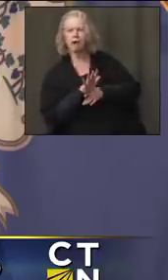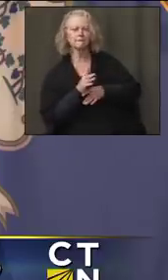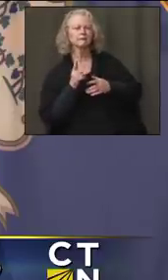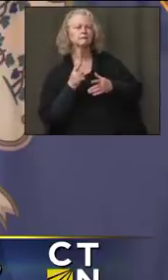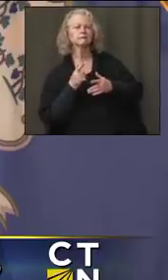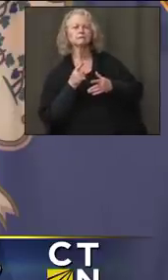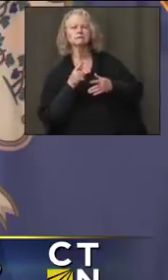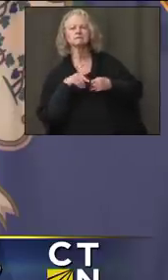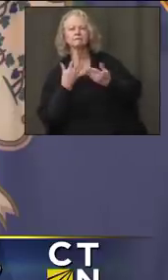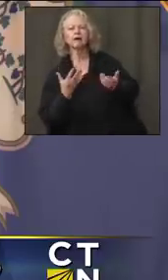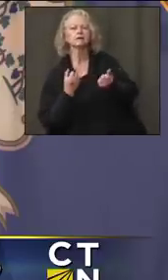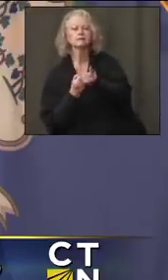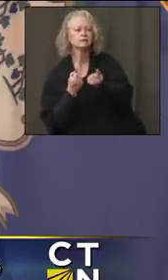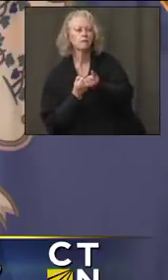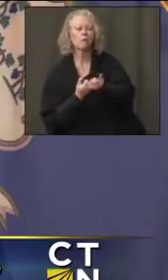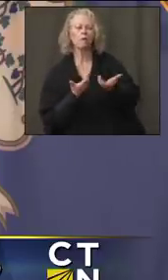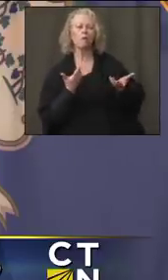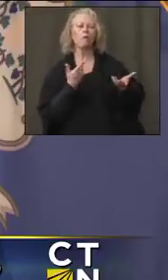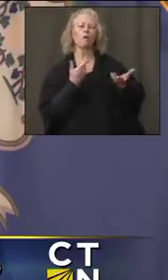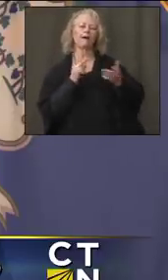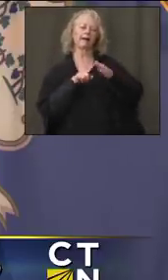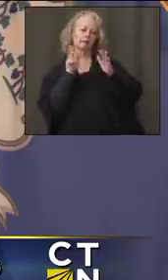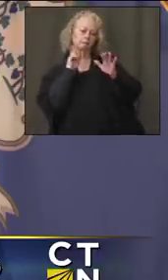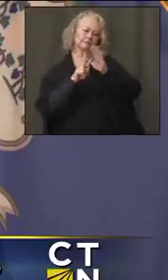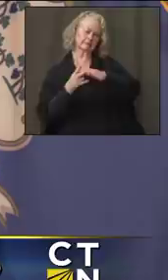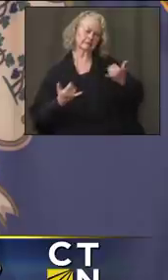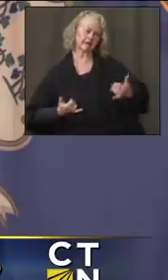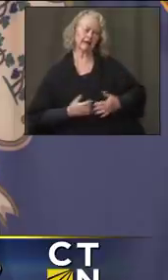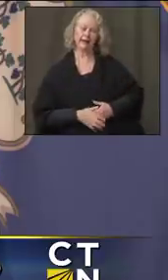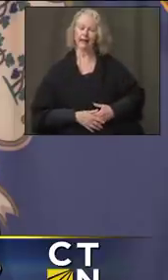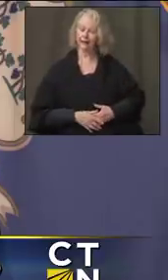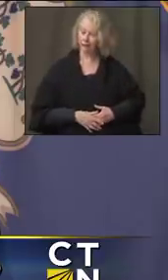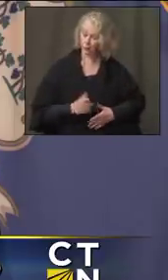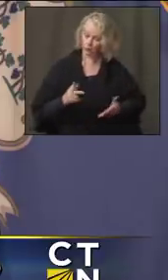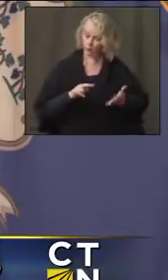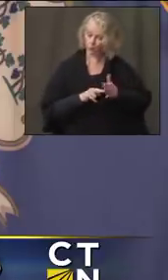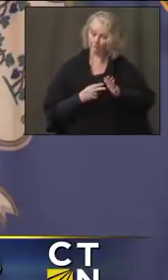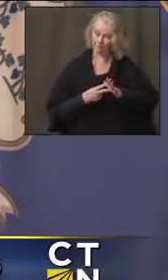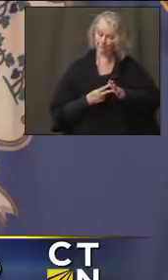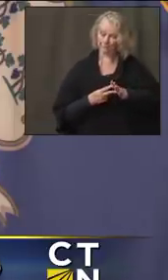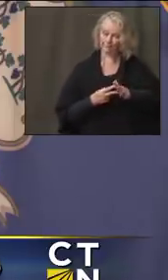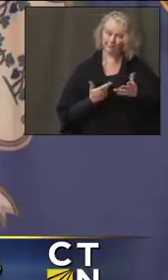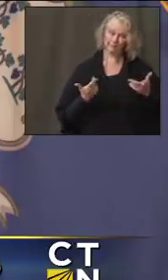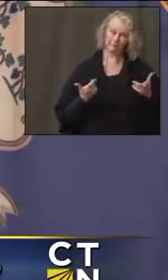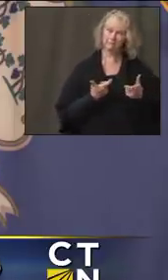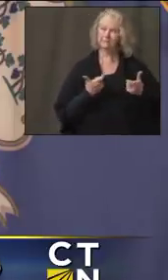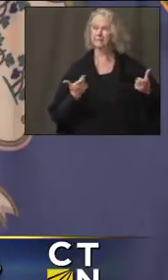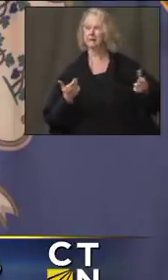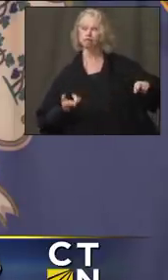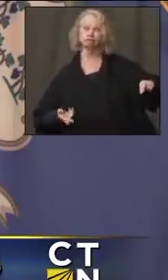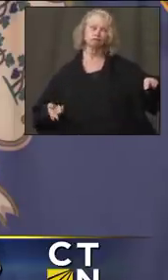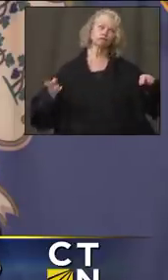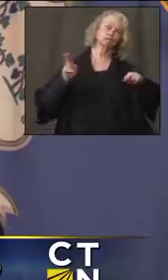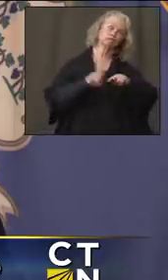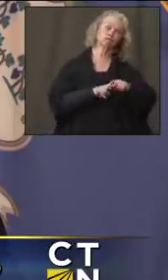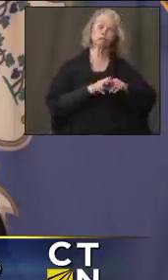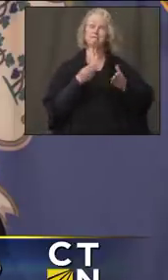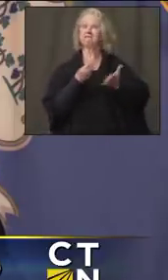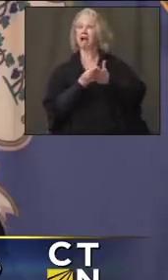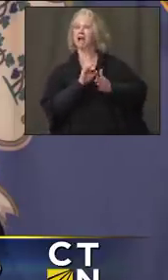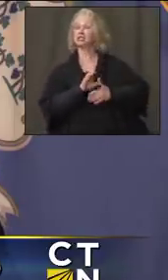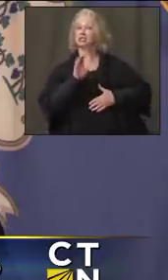across-the-board assistance, or is that just premature? If you're asking about a big increase in across-the-board